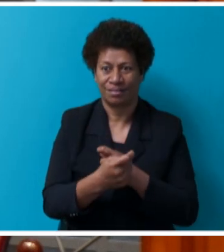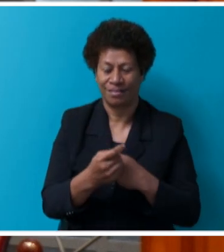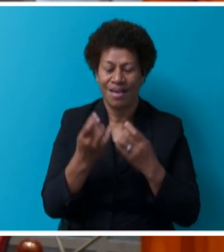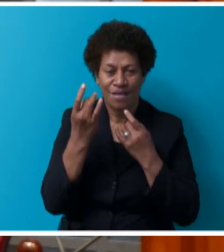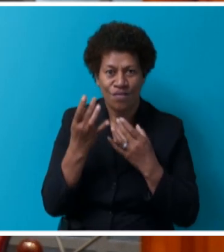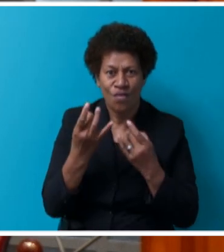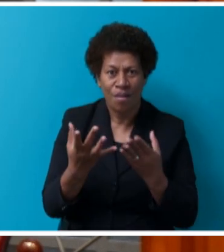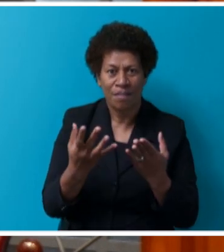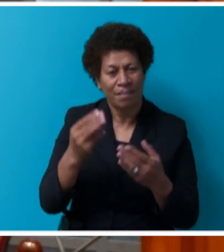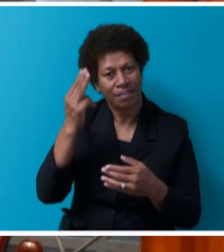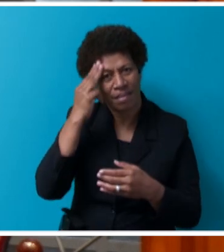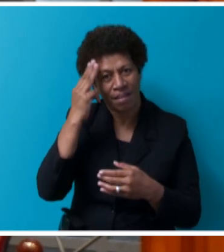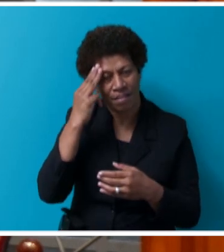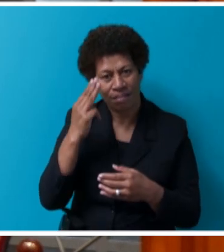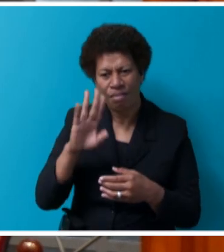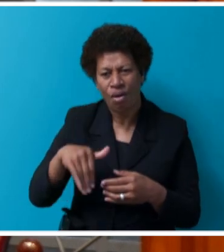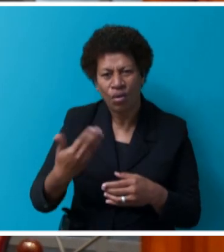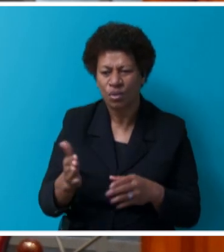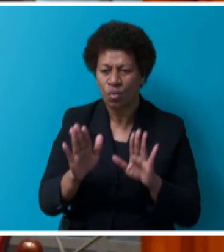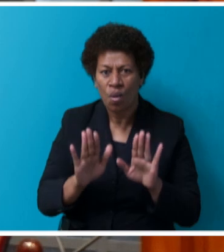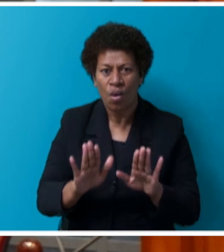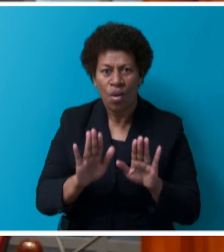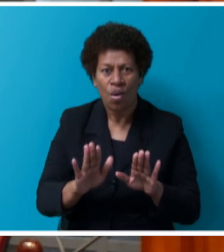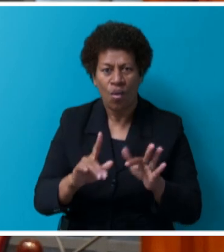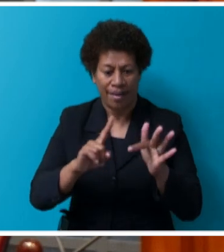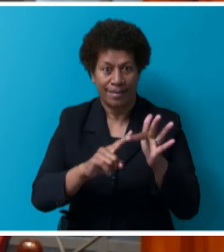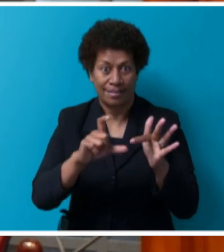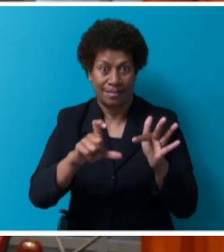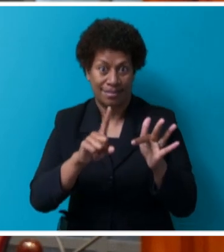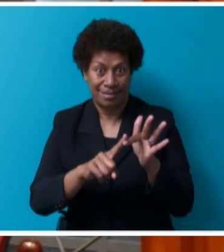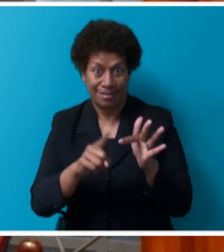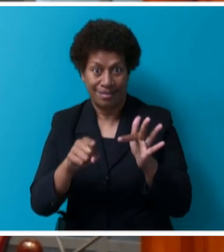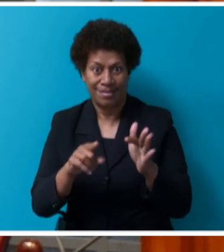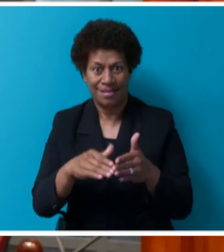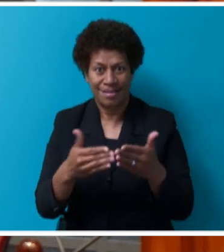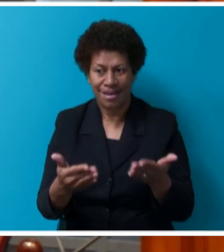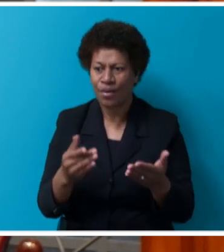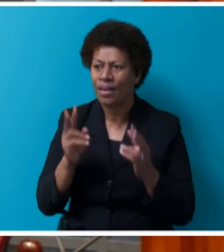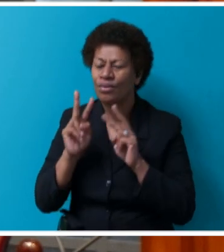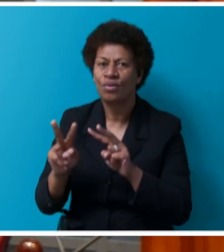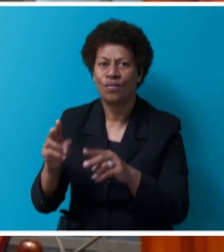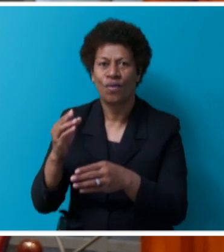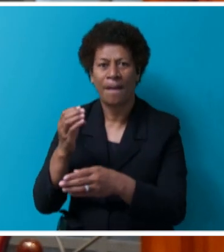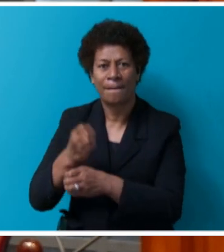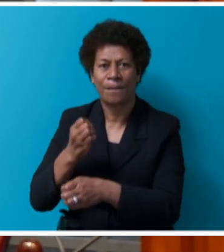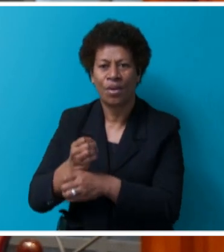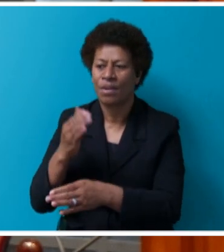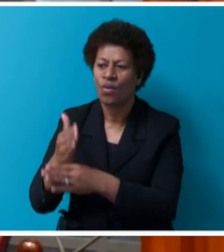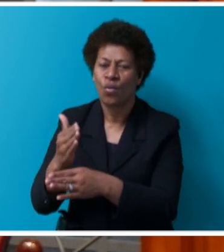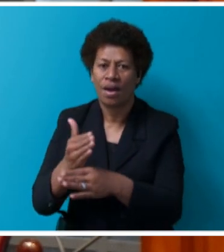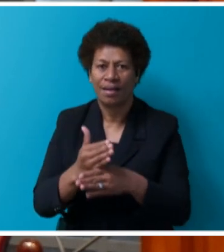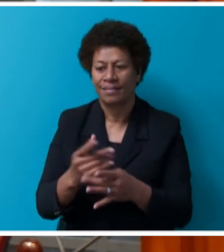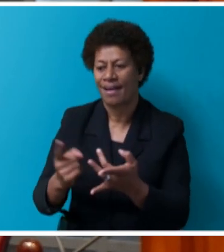to wait around the ECE centers now have the opportunity to seek paid employment, while others are able to tend to their